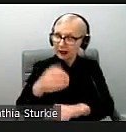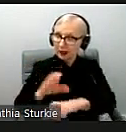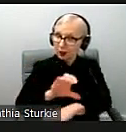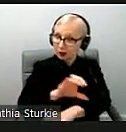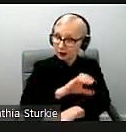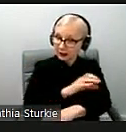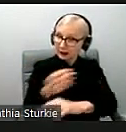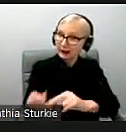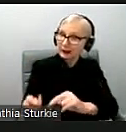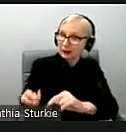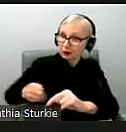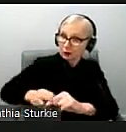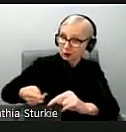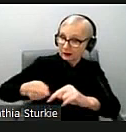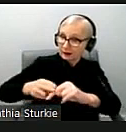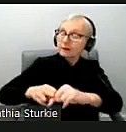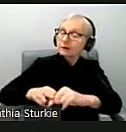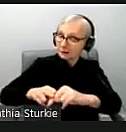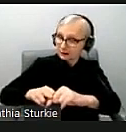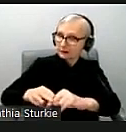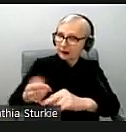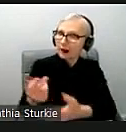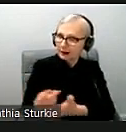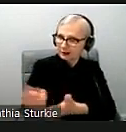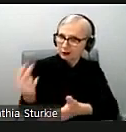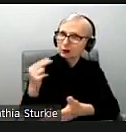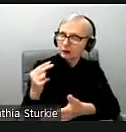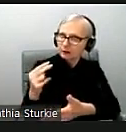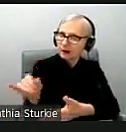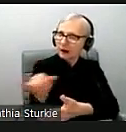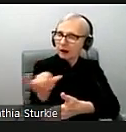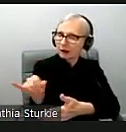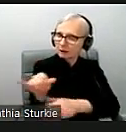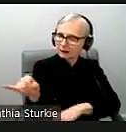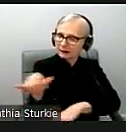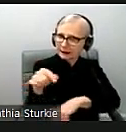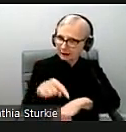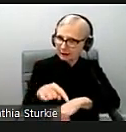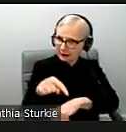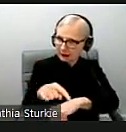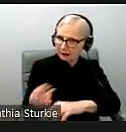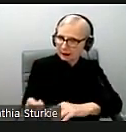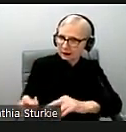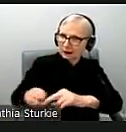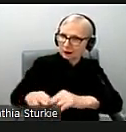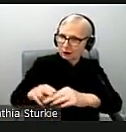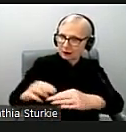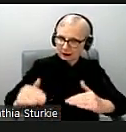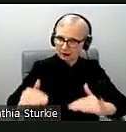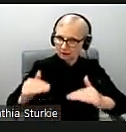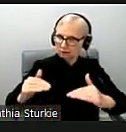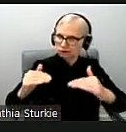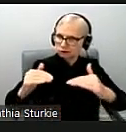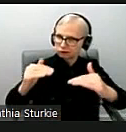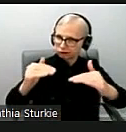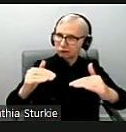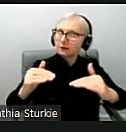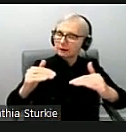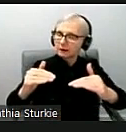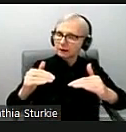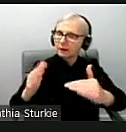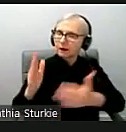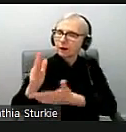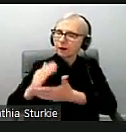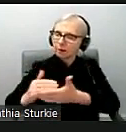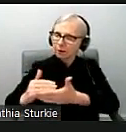cases over the last 2 weeks. But what is also occurring and increasing our ranking here is the fact that many parts of the country